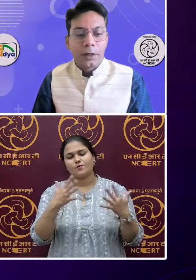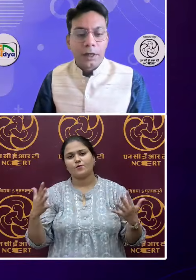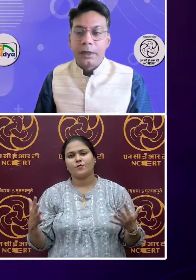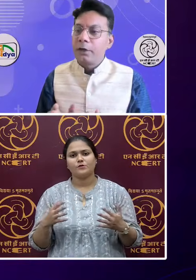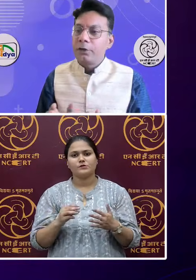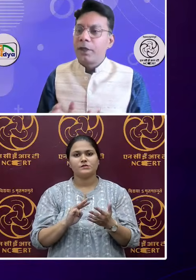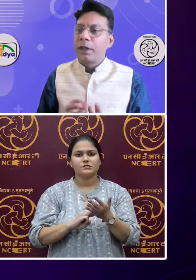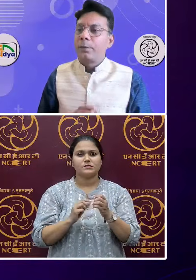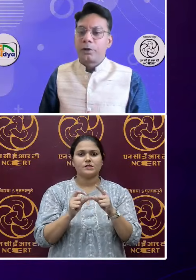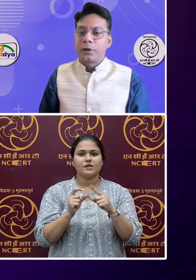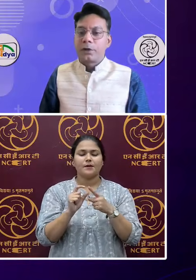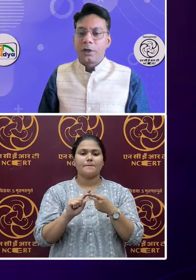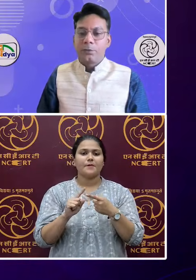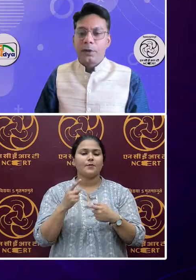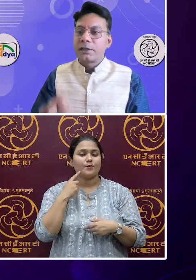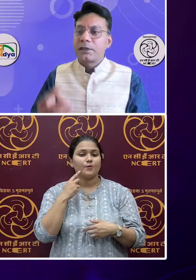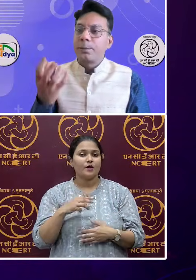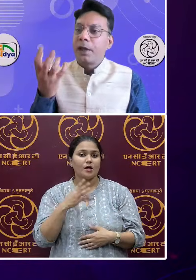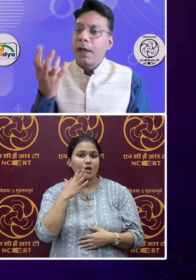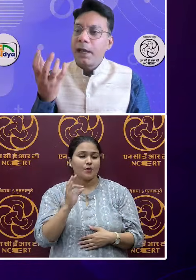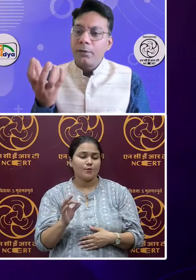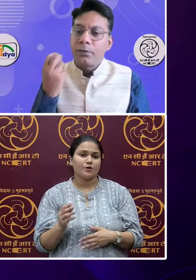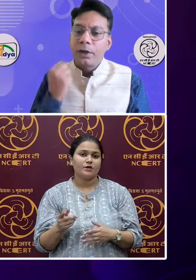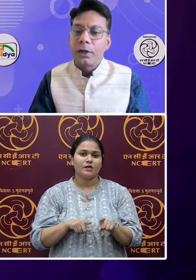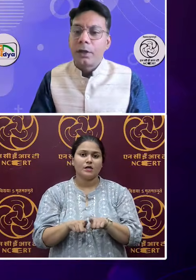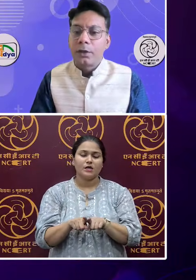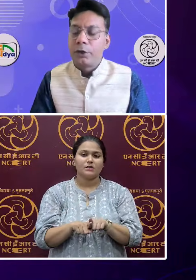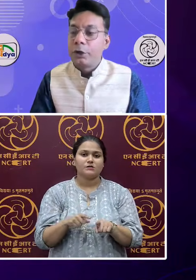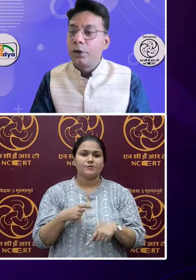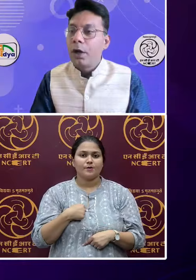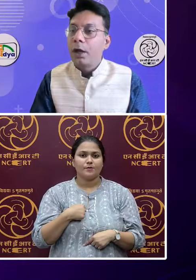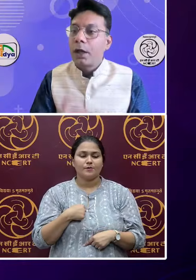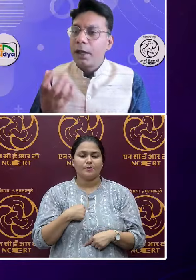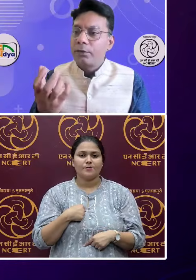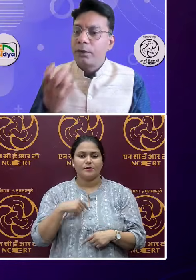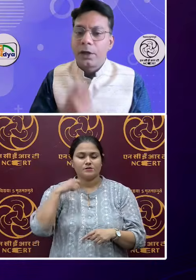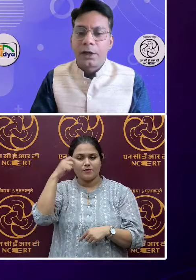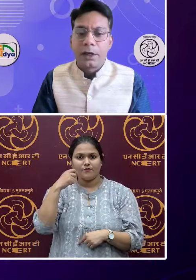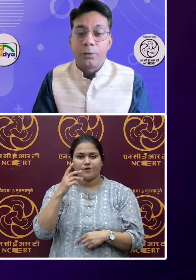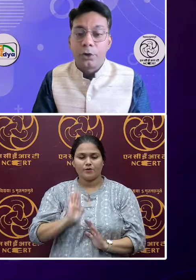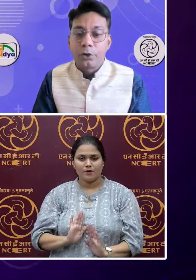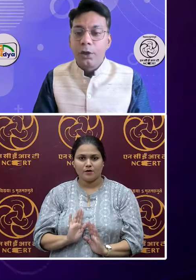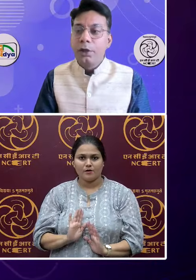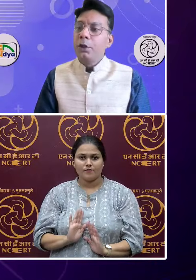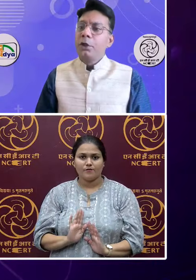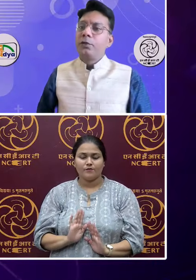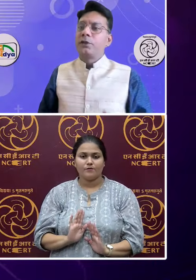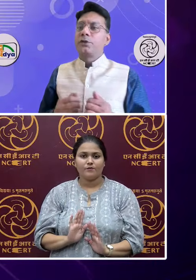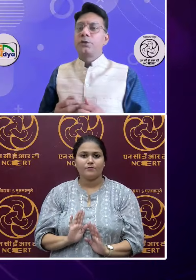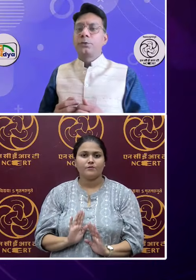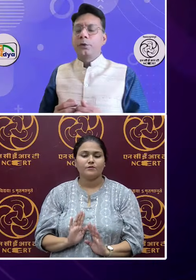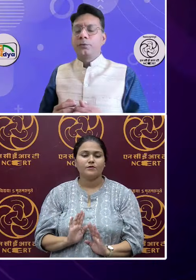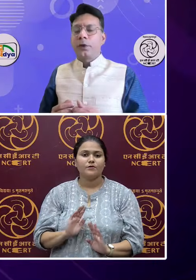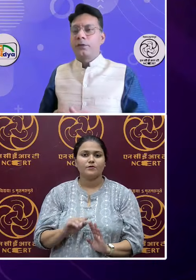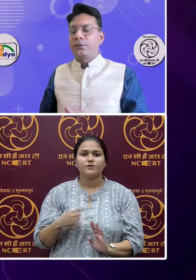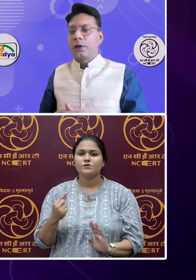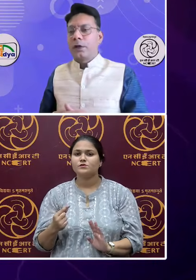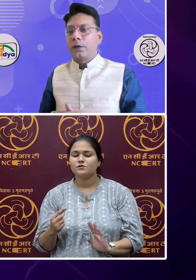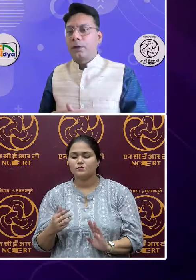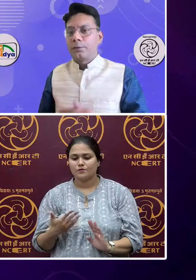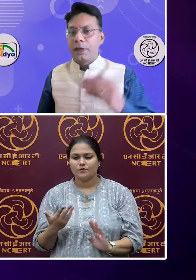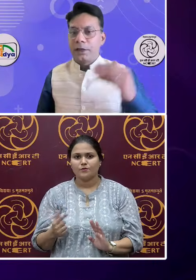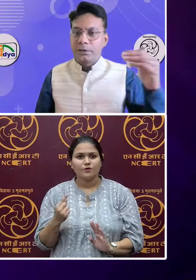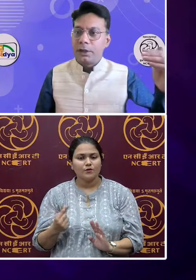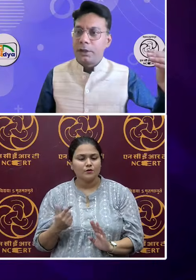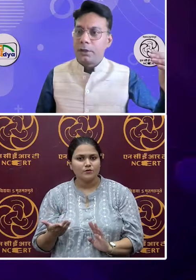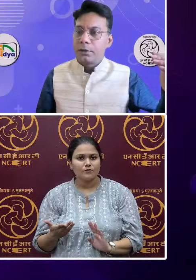the content. It is very important. Say for example, I have one video or I have one learning module which is useful for say